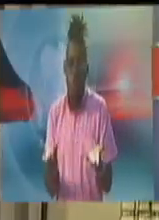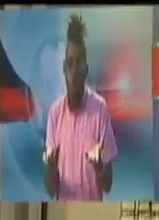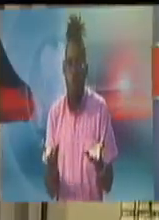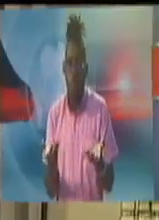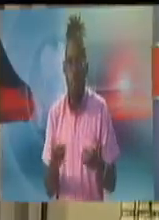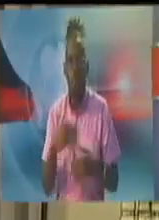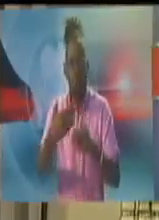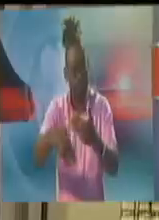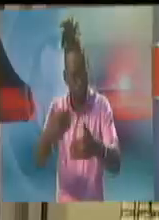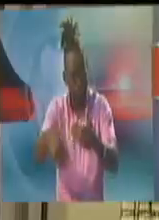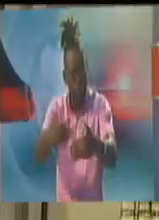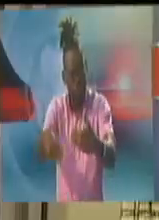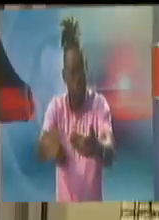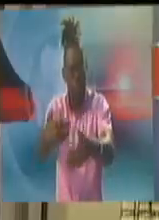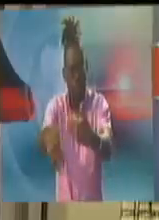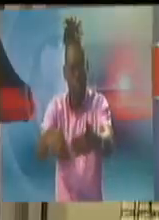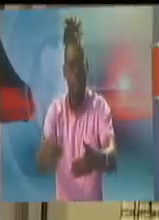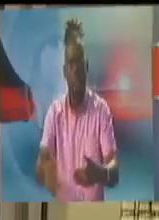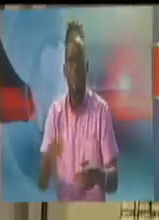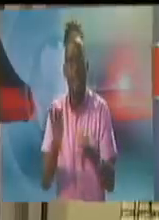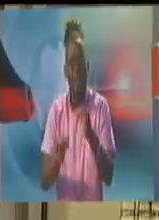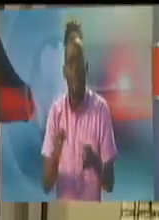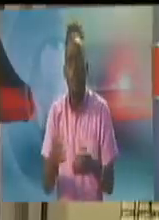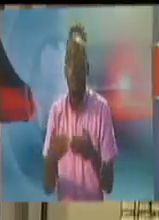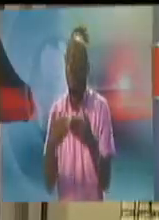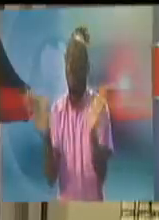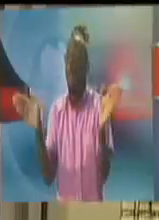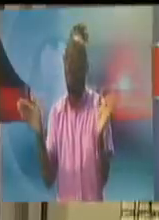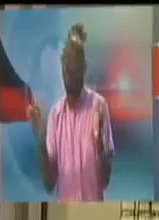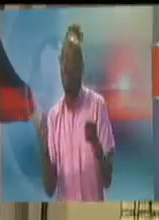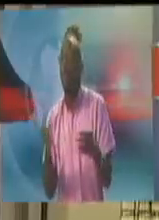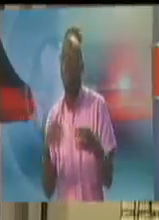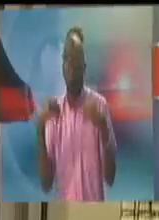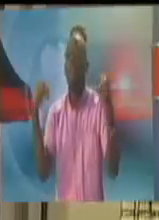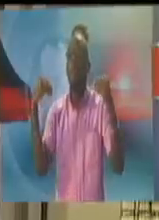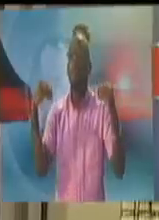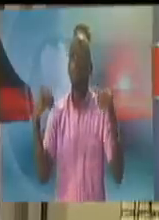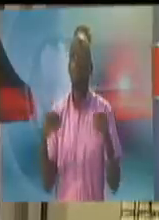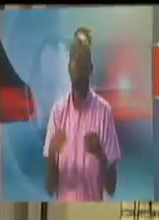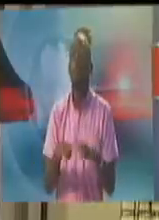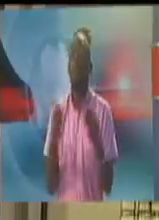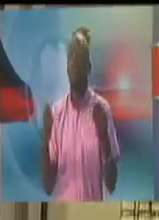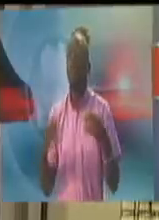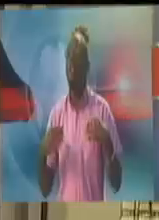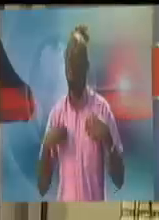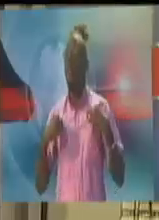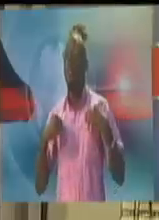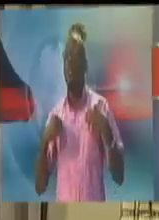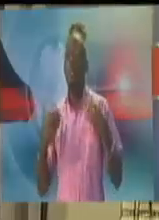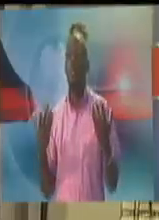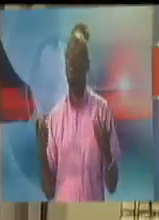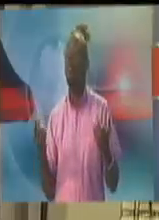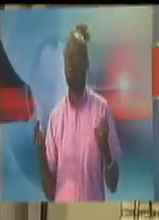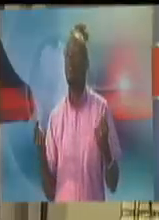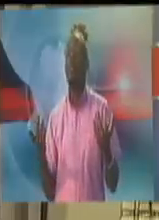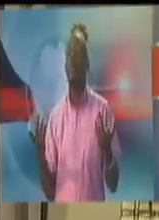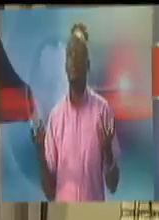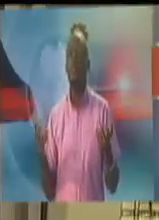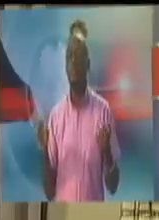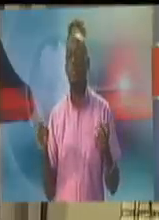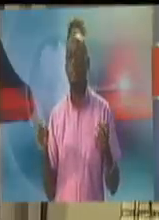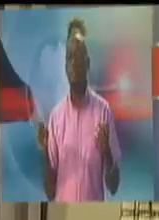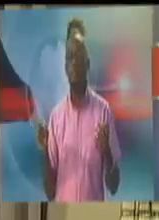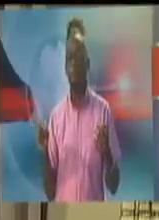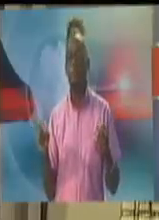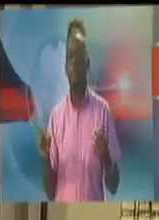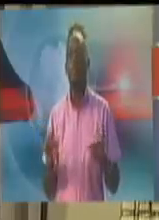is about opening up cloth stores to sell cloth, I don't think we are going down that way right now. But I am told that